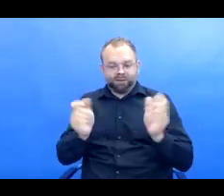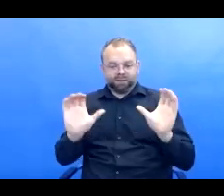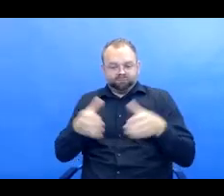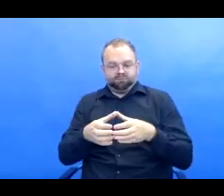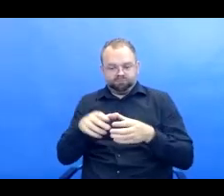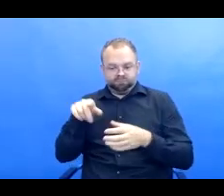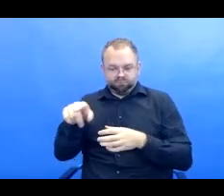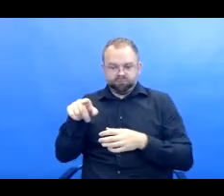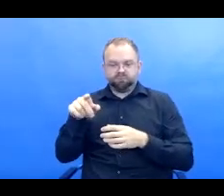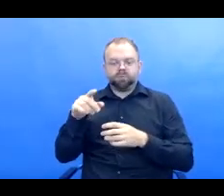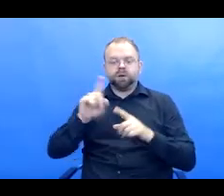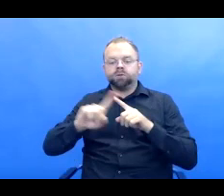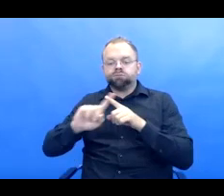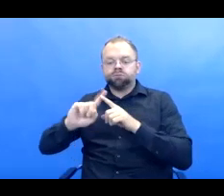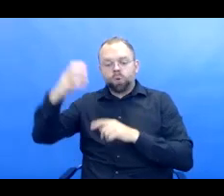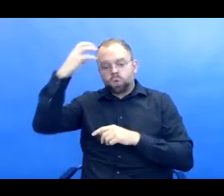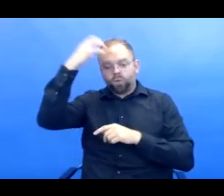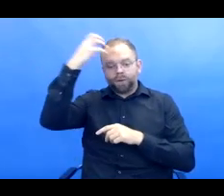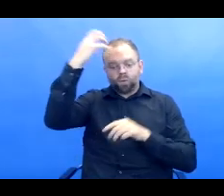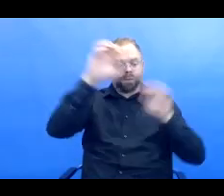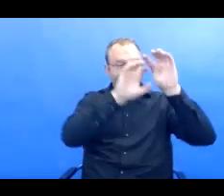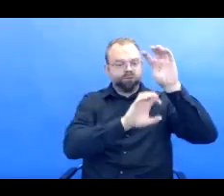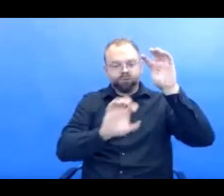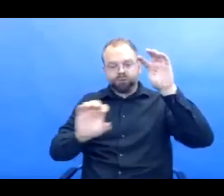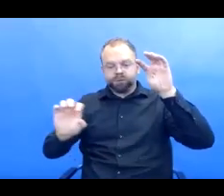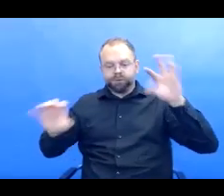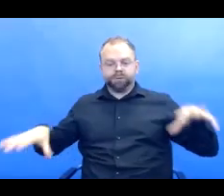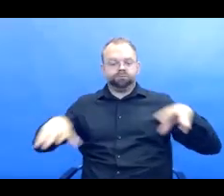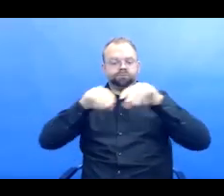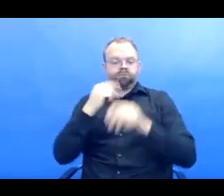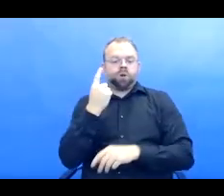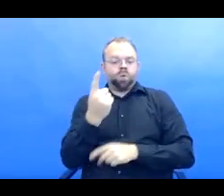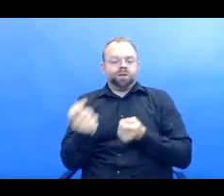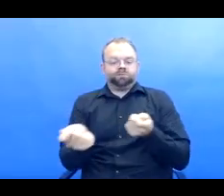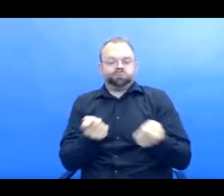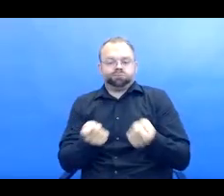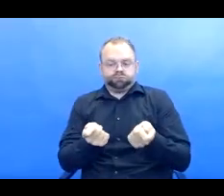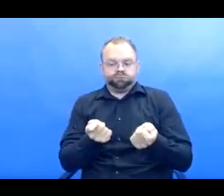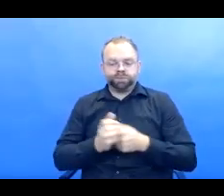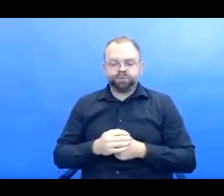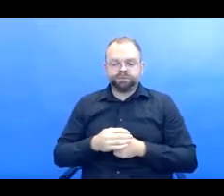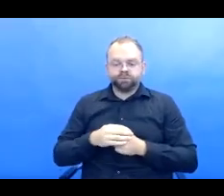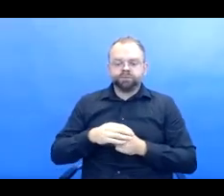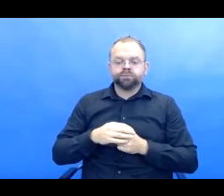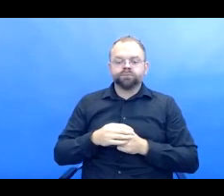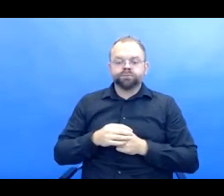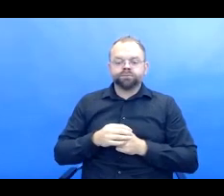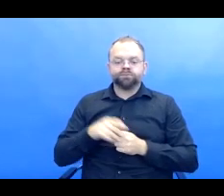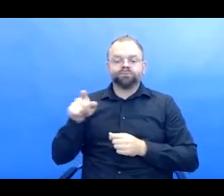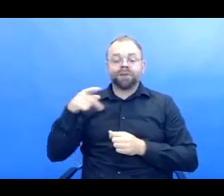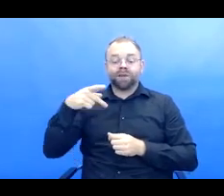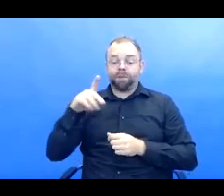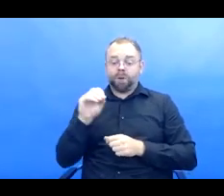on monitoring the implementation of the CRPD. We also have an action plan looking